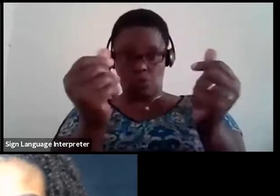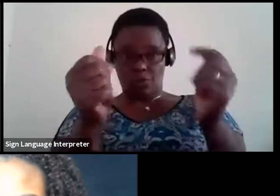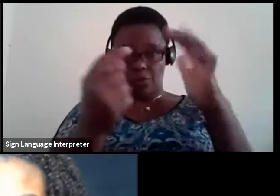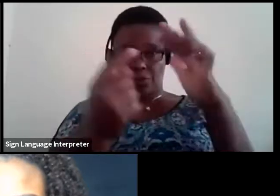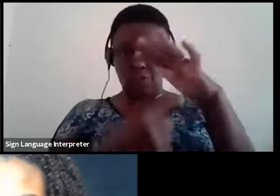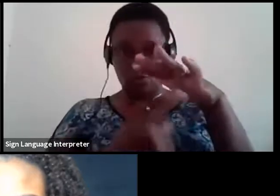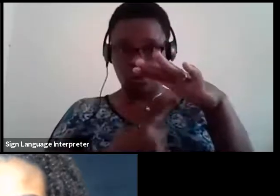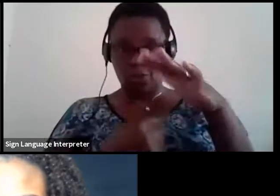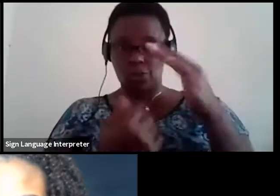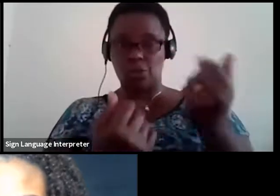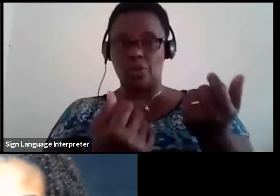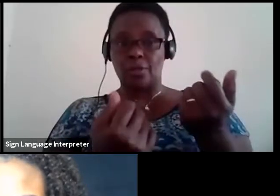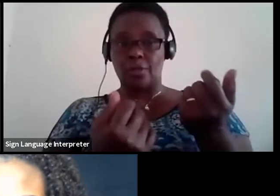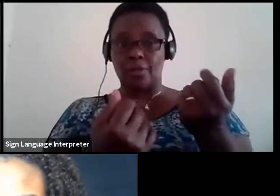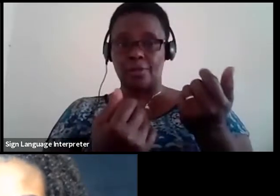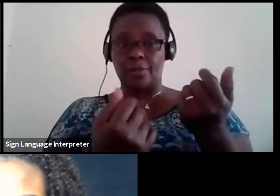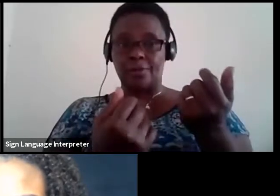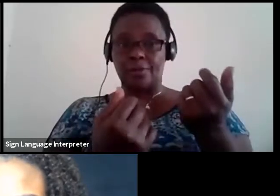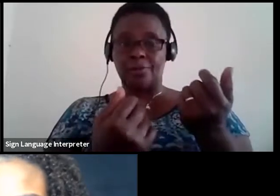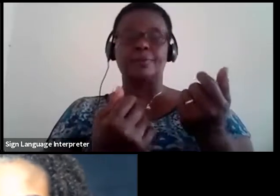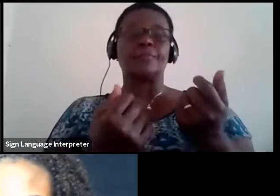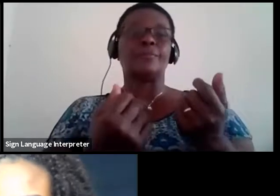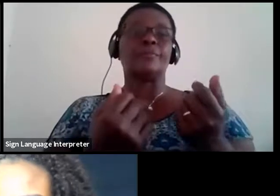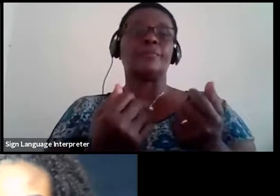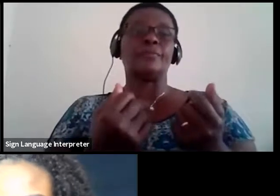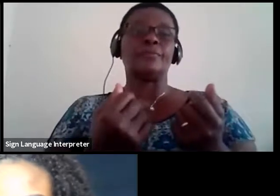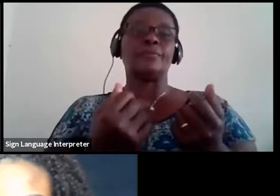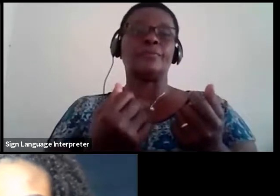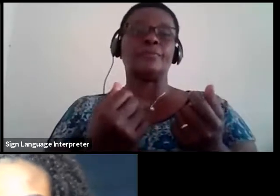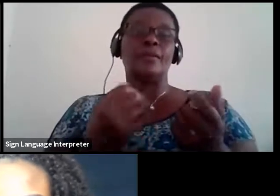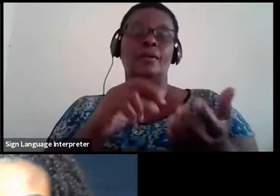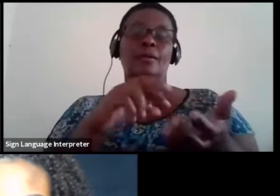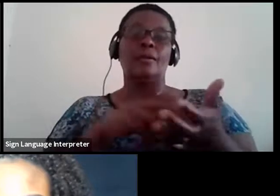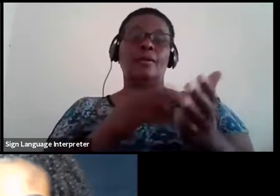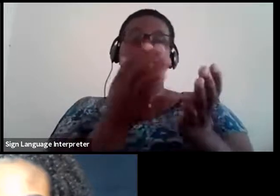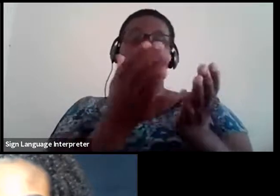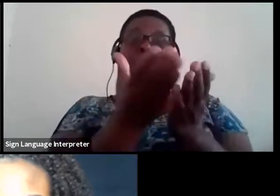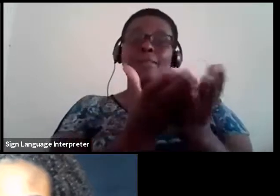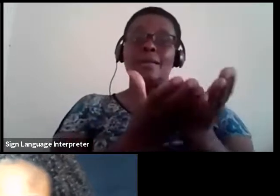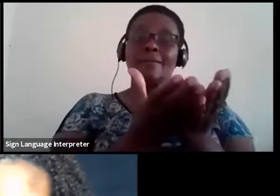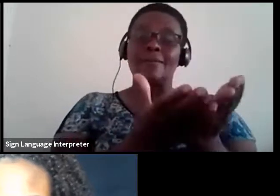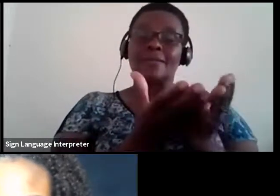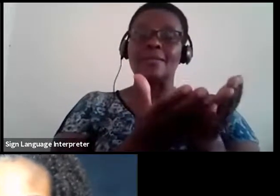data security issue, these services from even safe